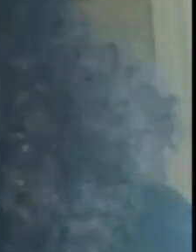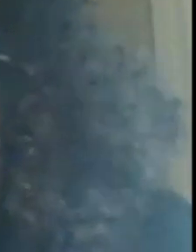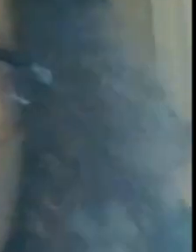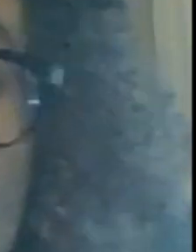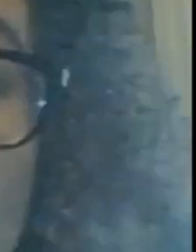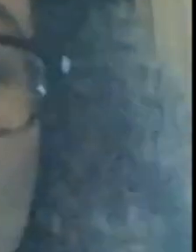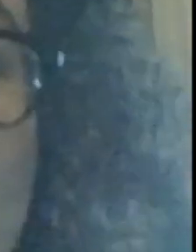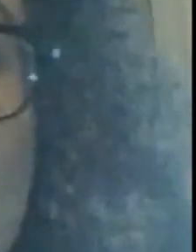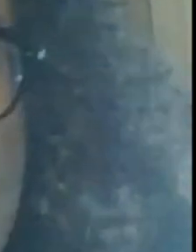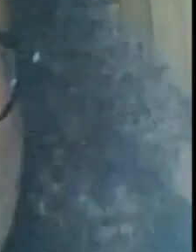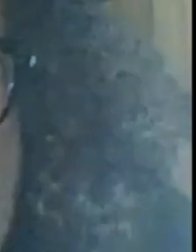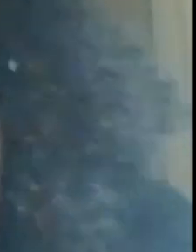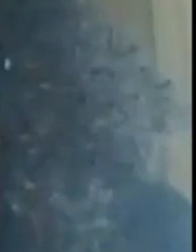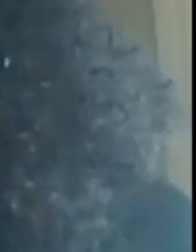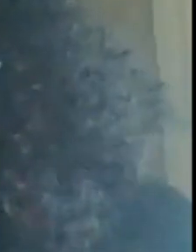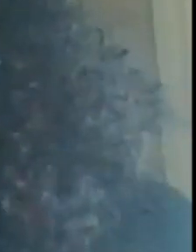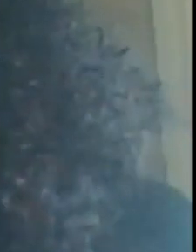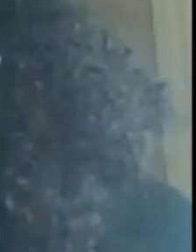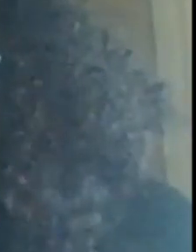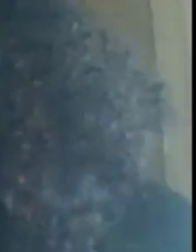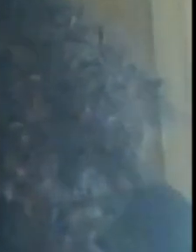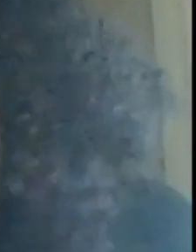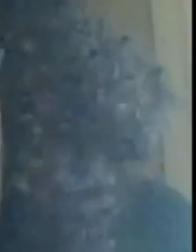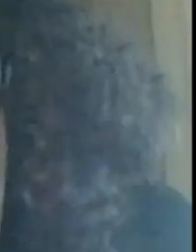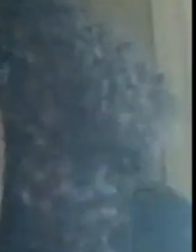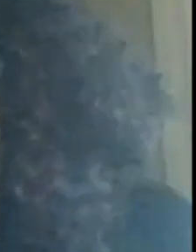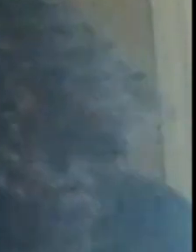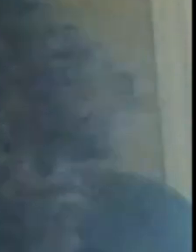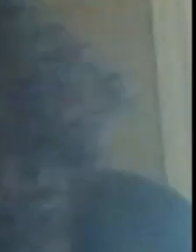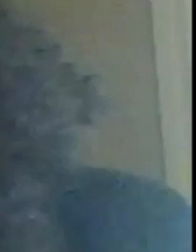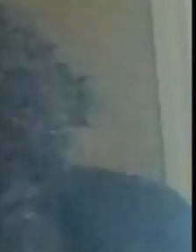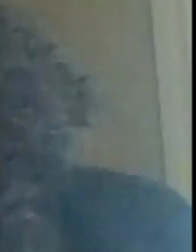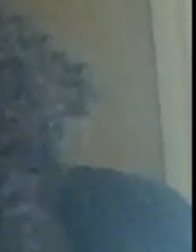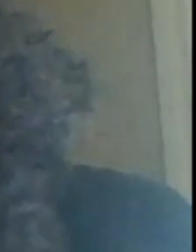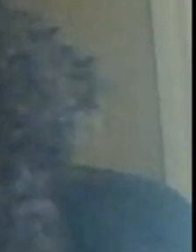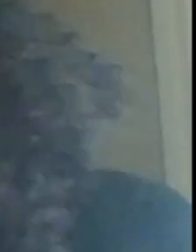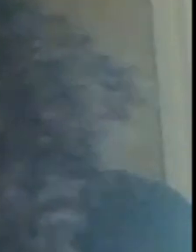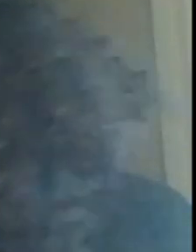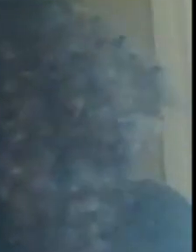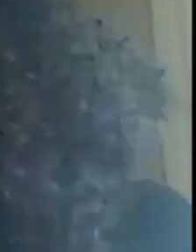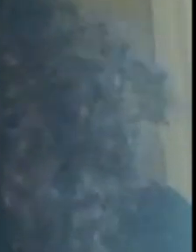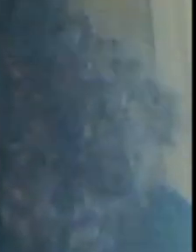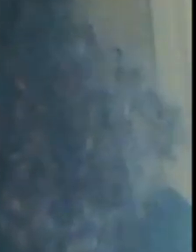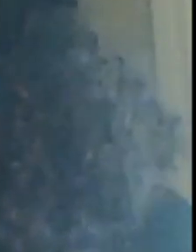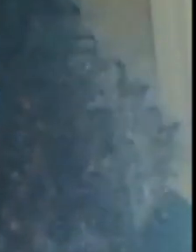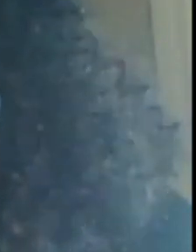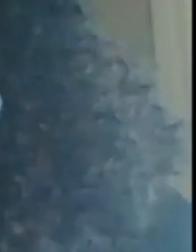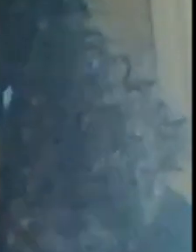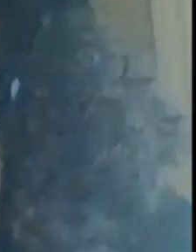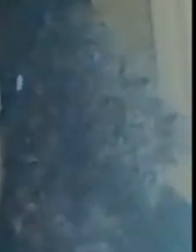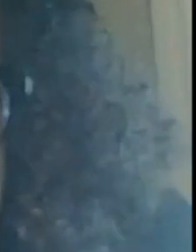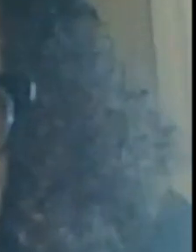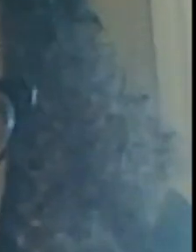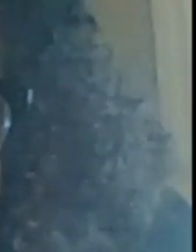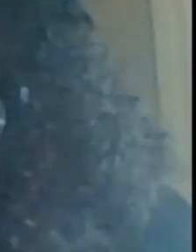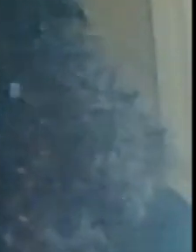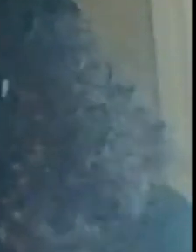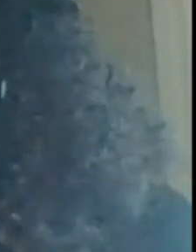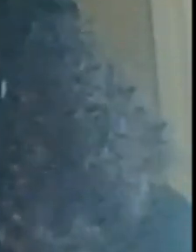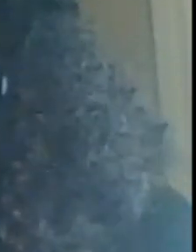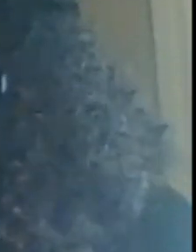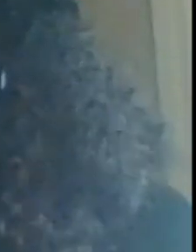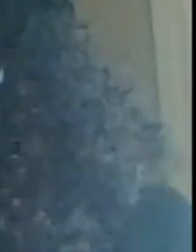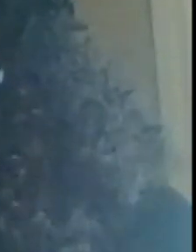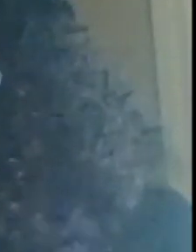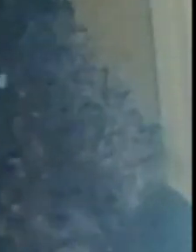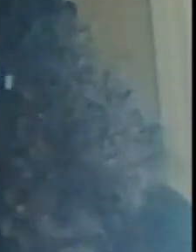providing closed caption services for this session. Just so you know, your videos are going to be turned off and your mics are going to be muted. And this is to ensure your